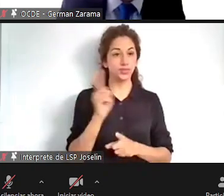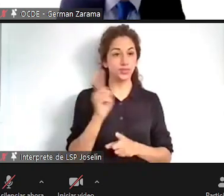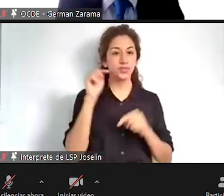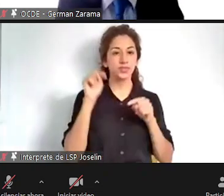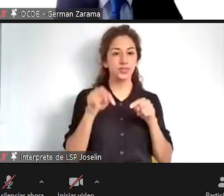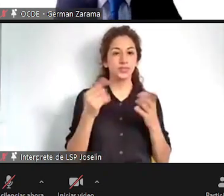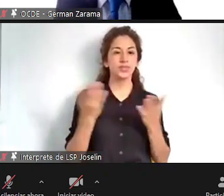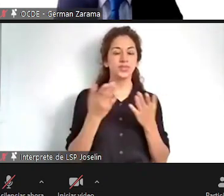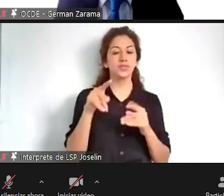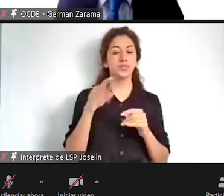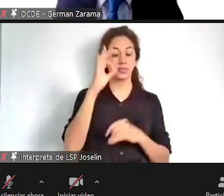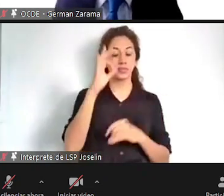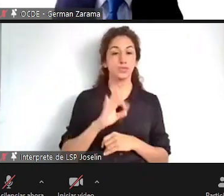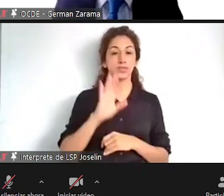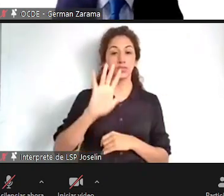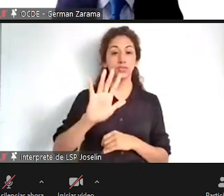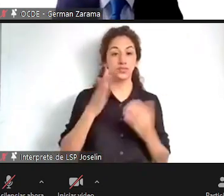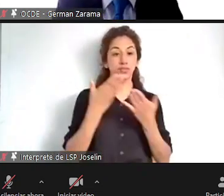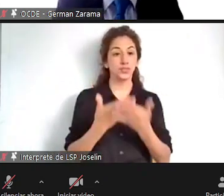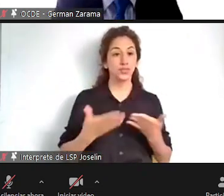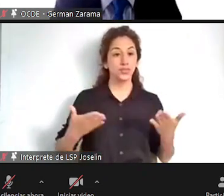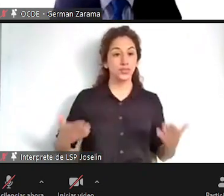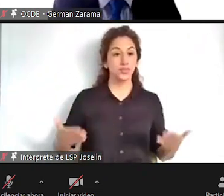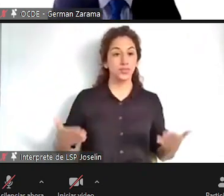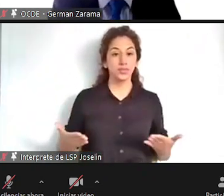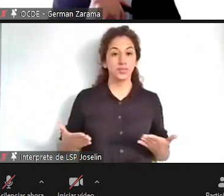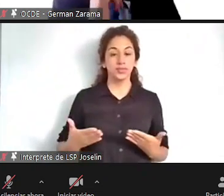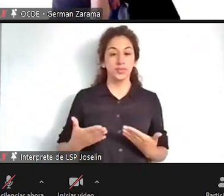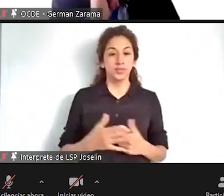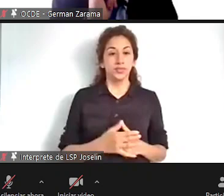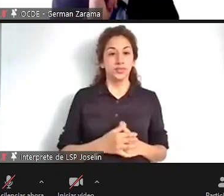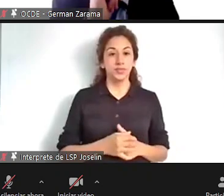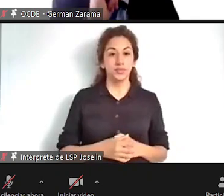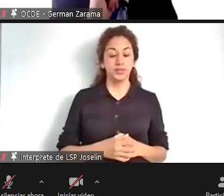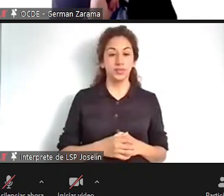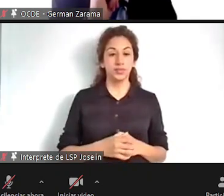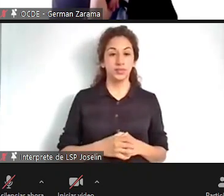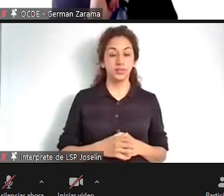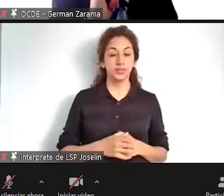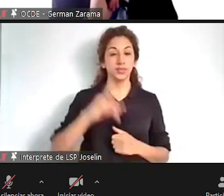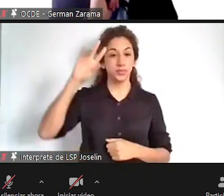born out of nothing it is the product of a series of